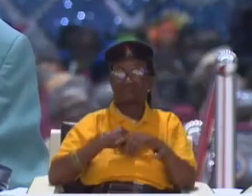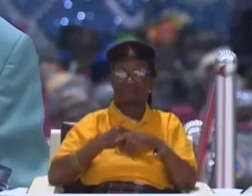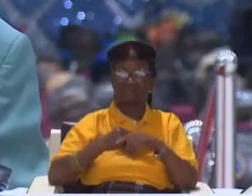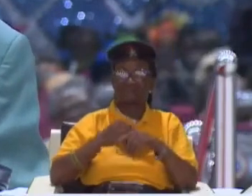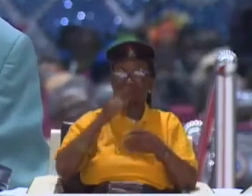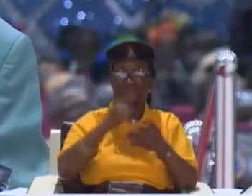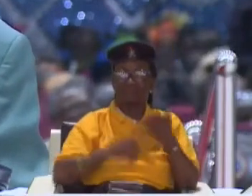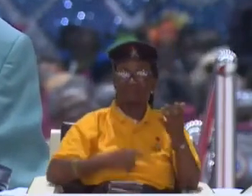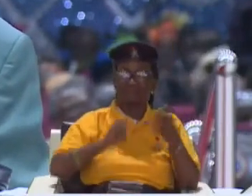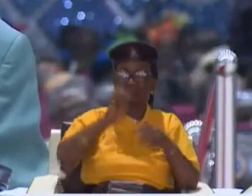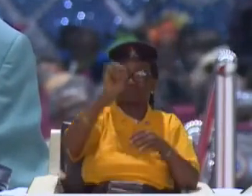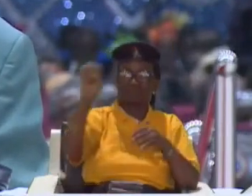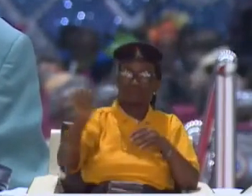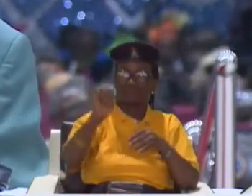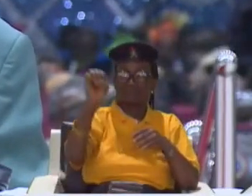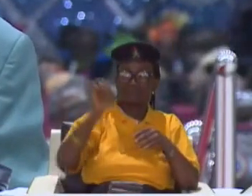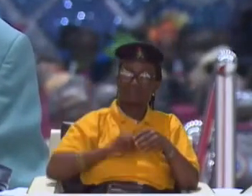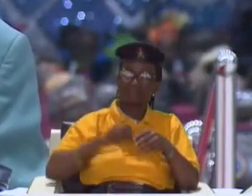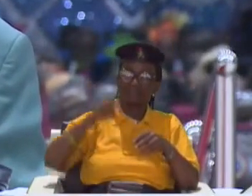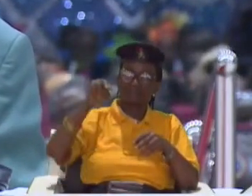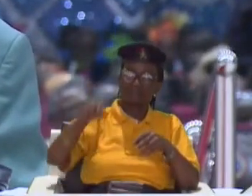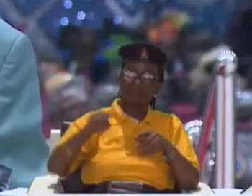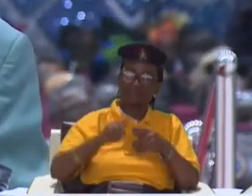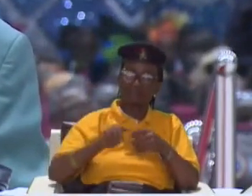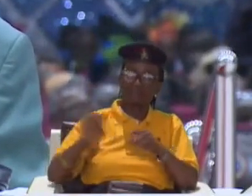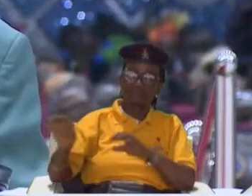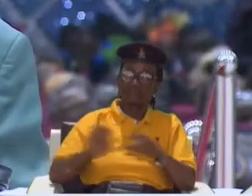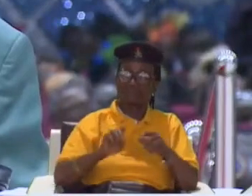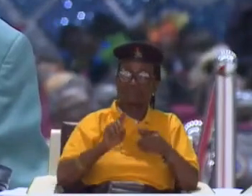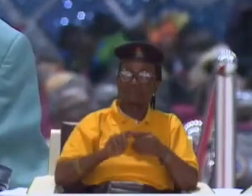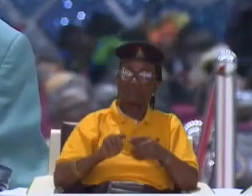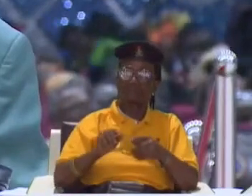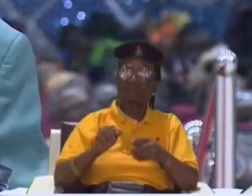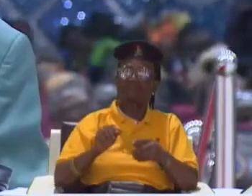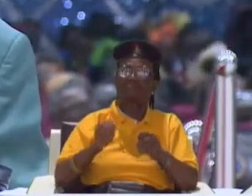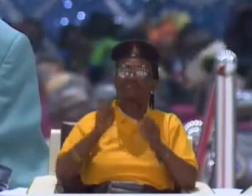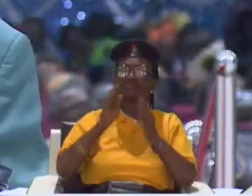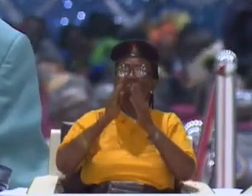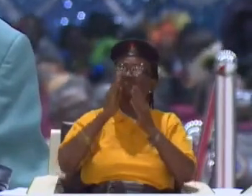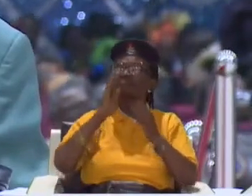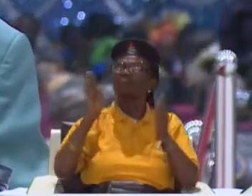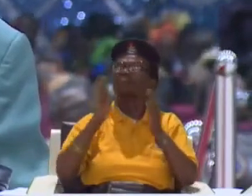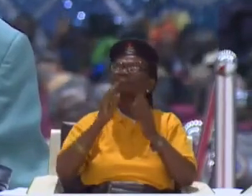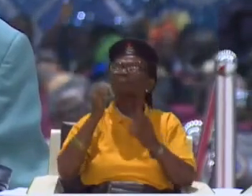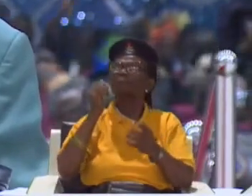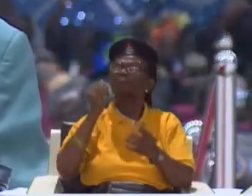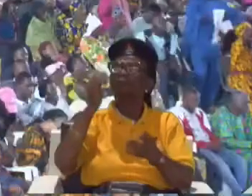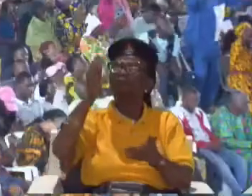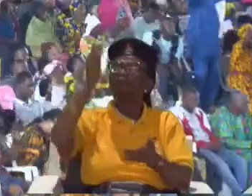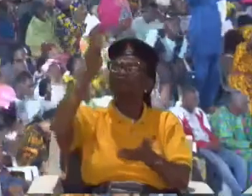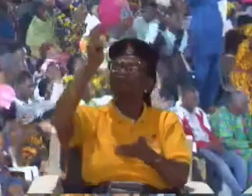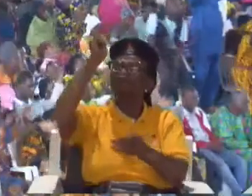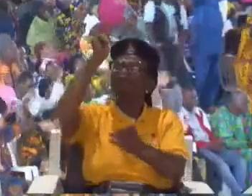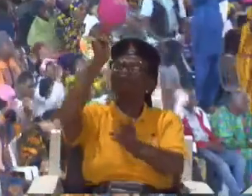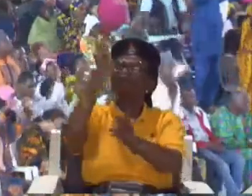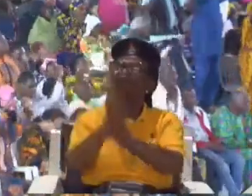Whatever I need to do to silence your mockers, I will do it.